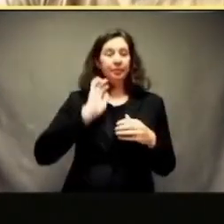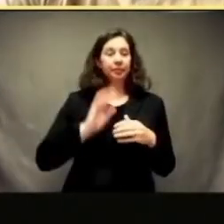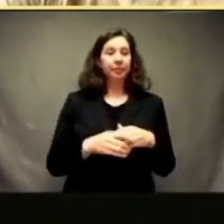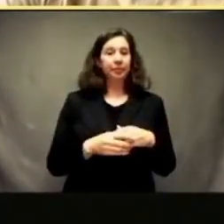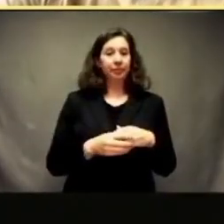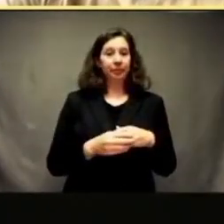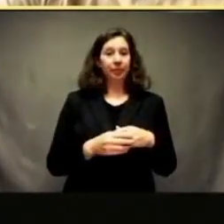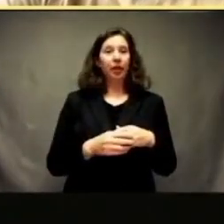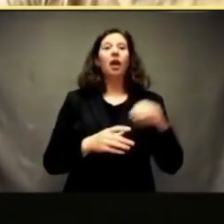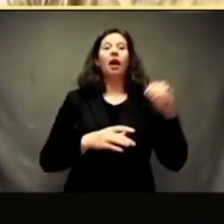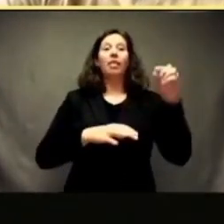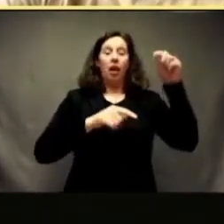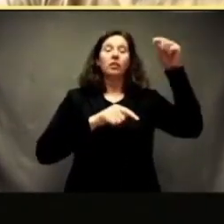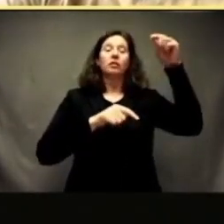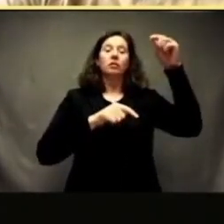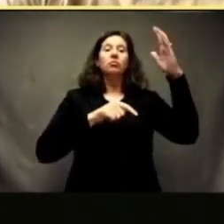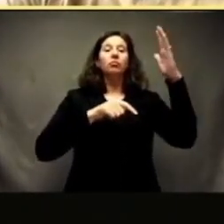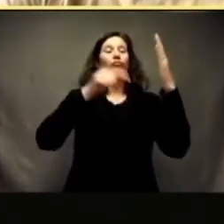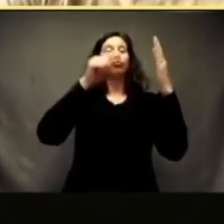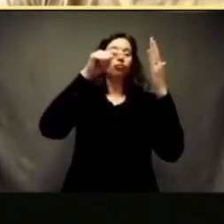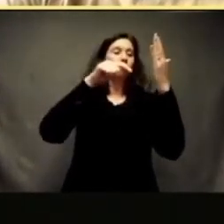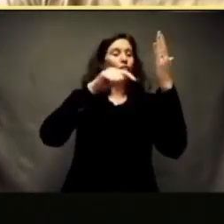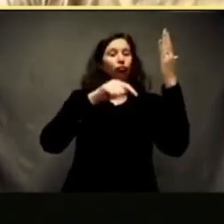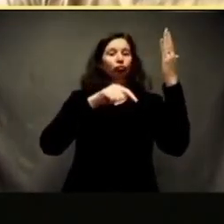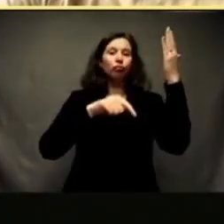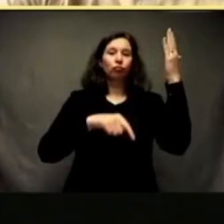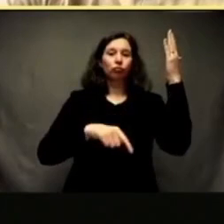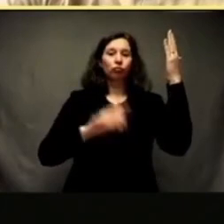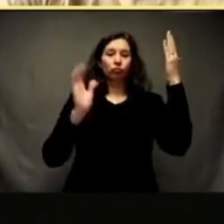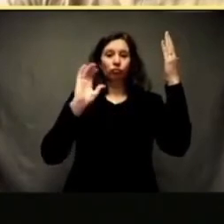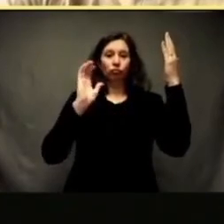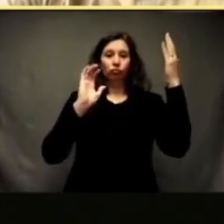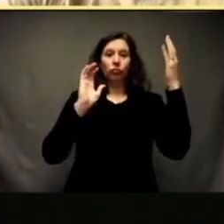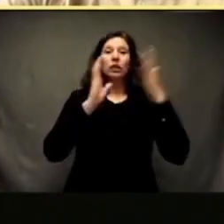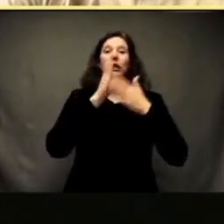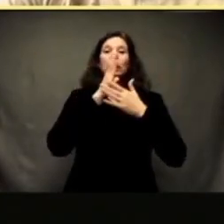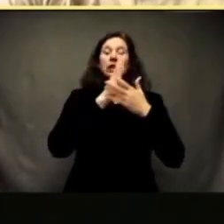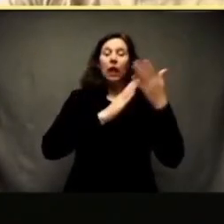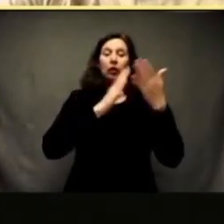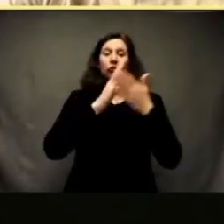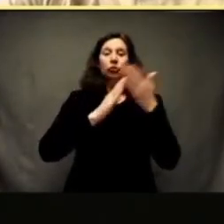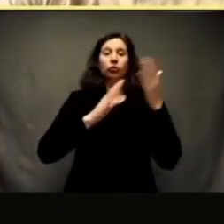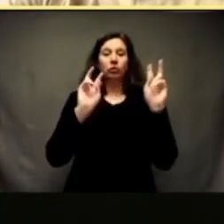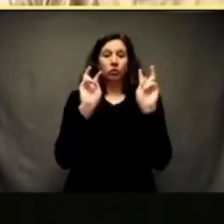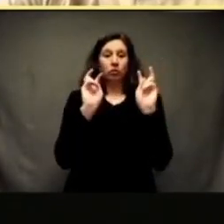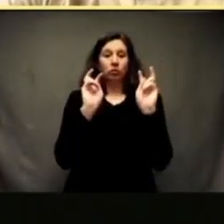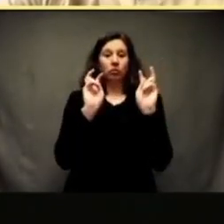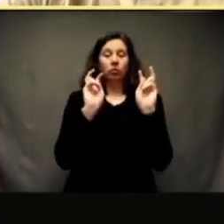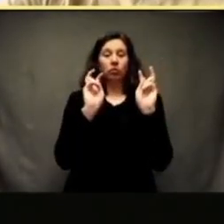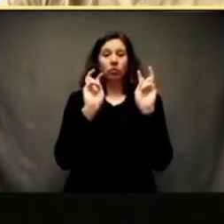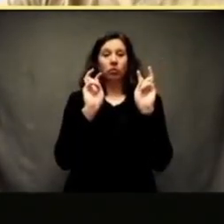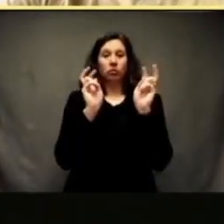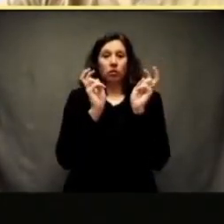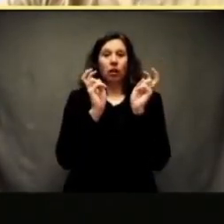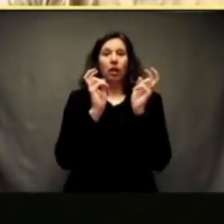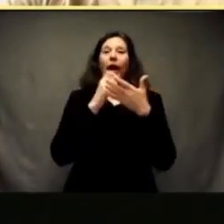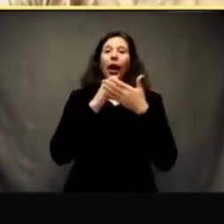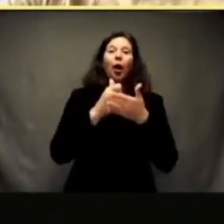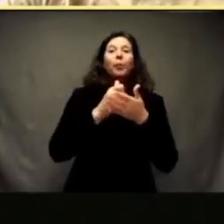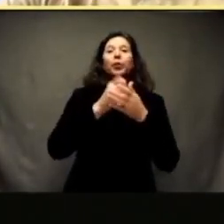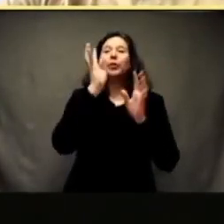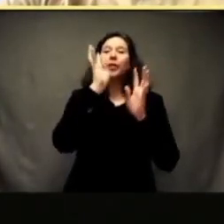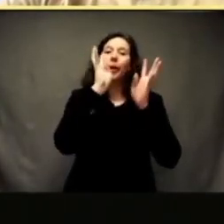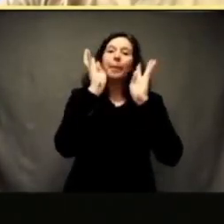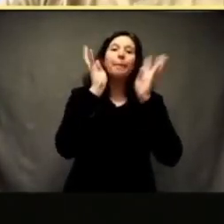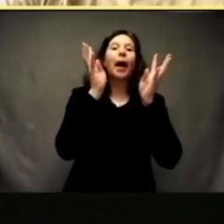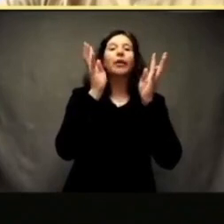And as you scroll through, you'll also find some sections that help you imagine and